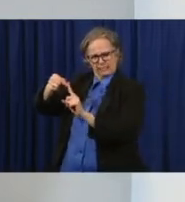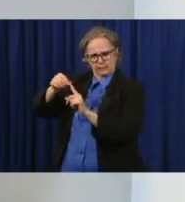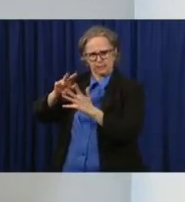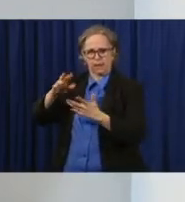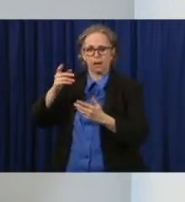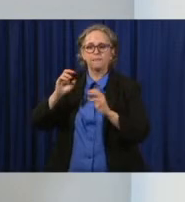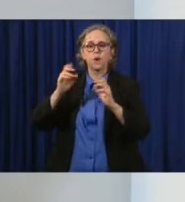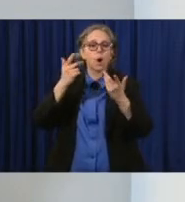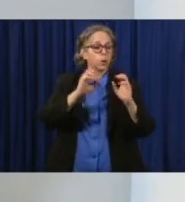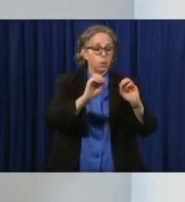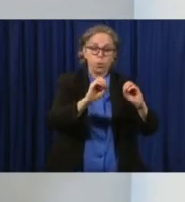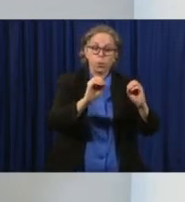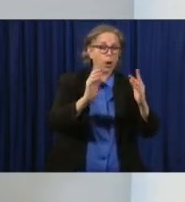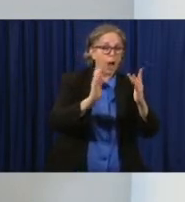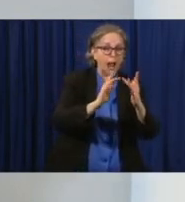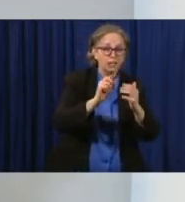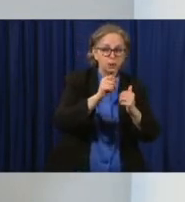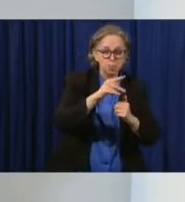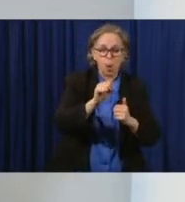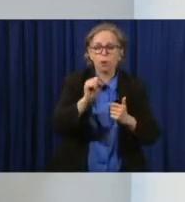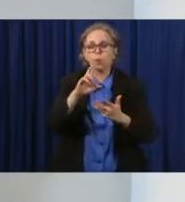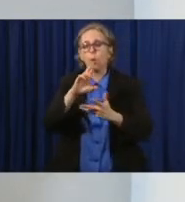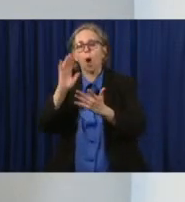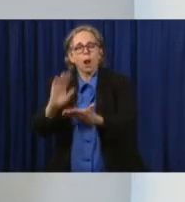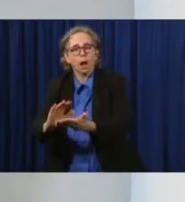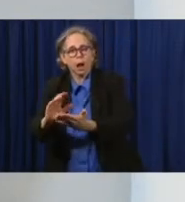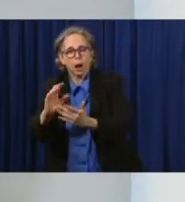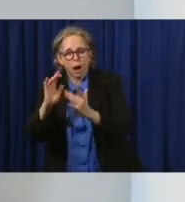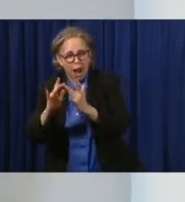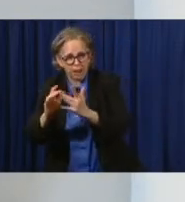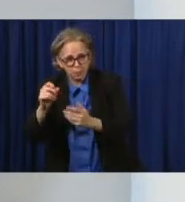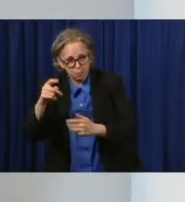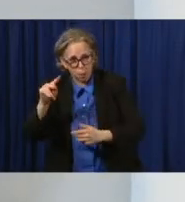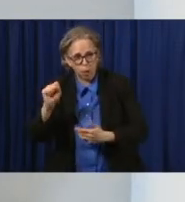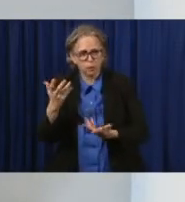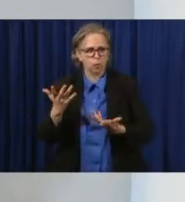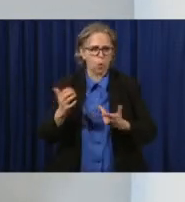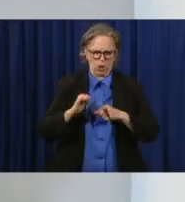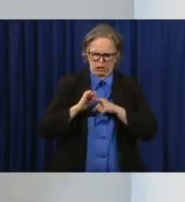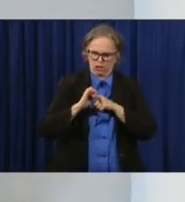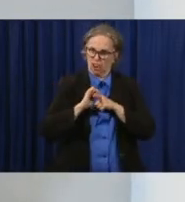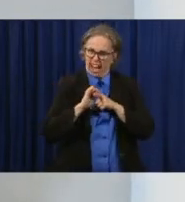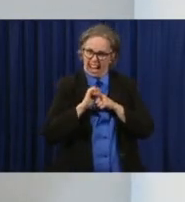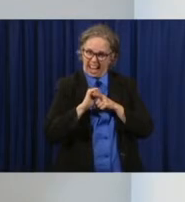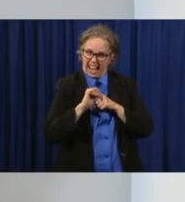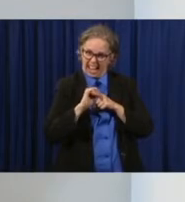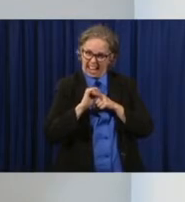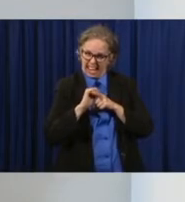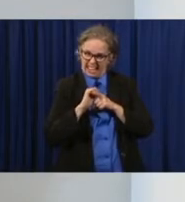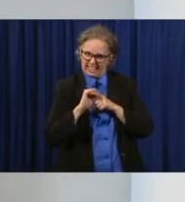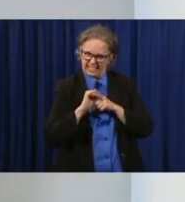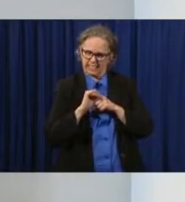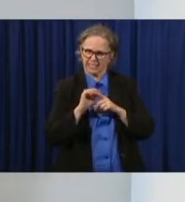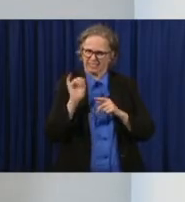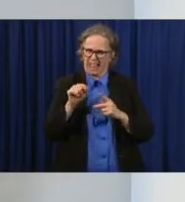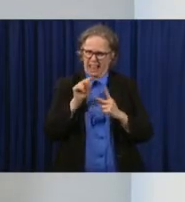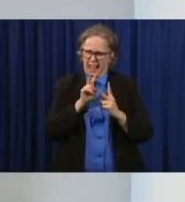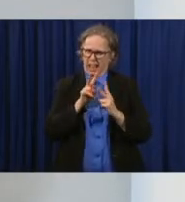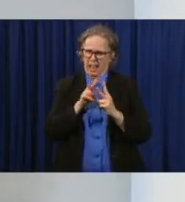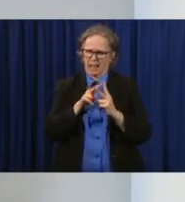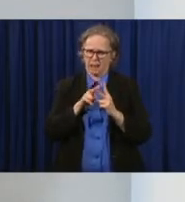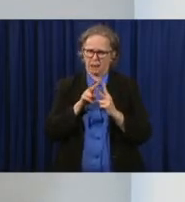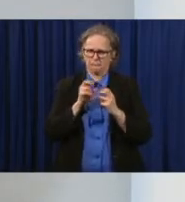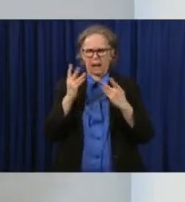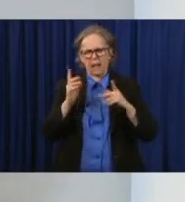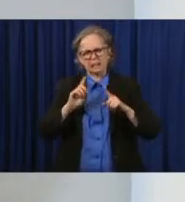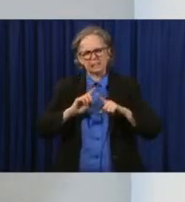activities and the training for even those that are contact, that there are many ways that you can do